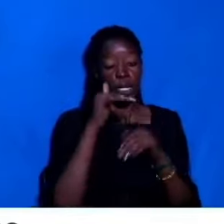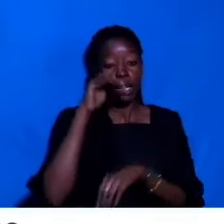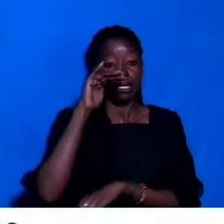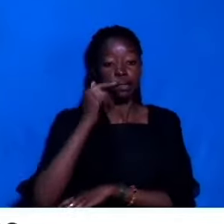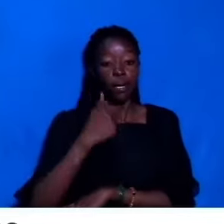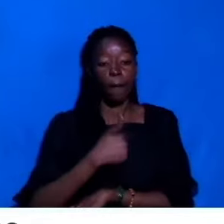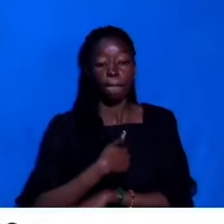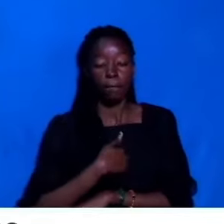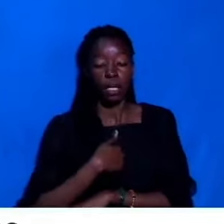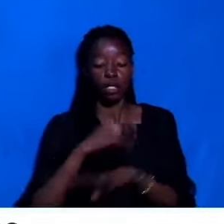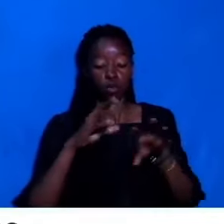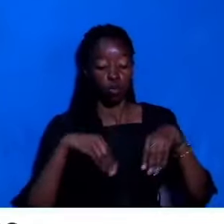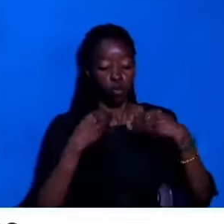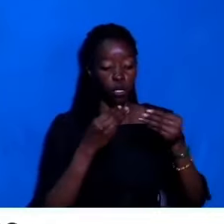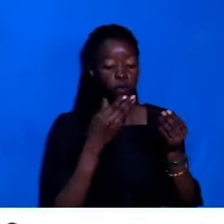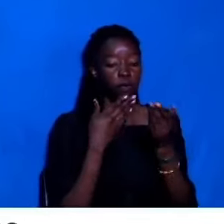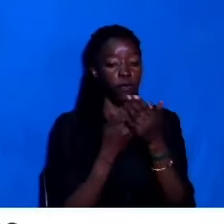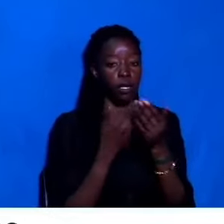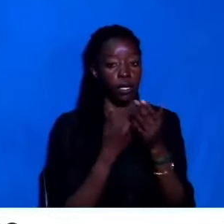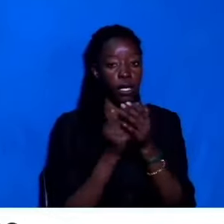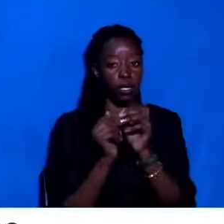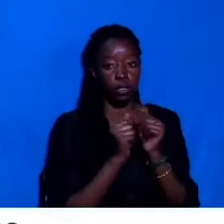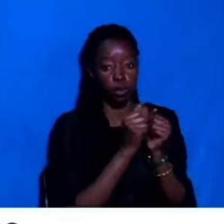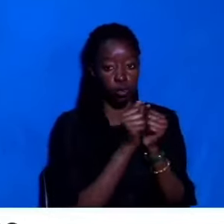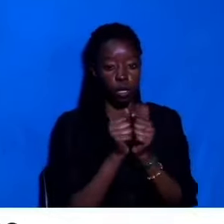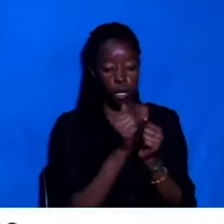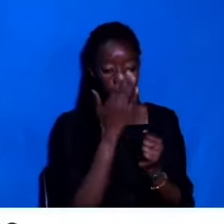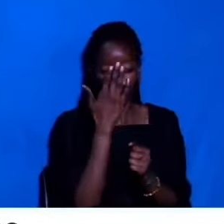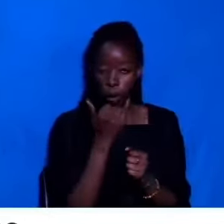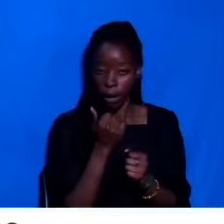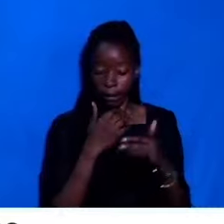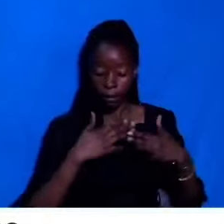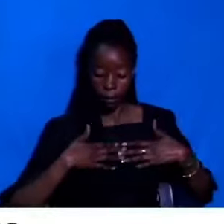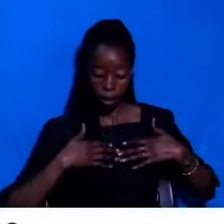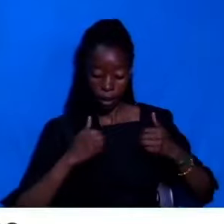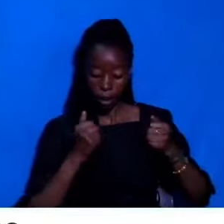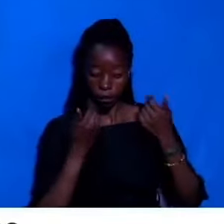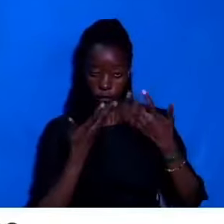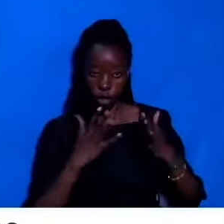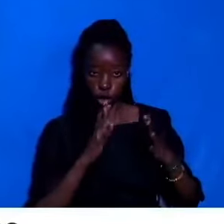give thanks to God because of her healing. So far, she is out of the